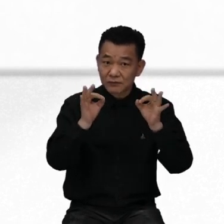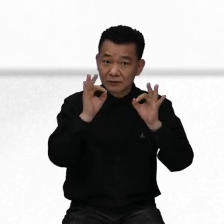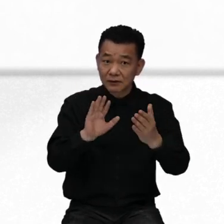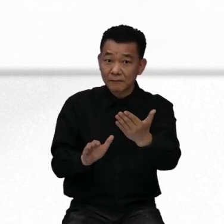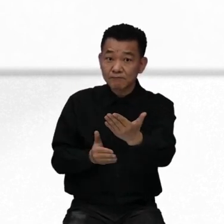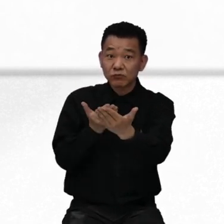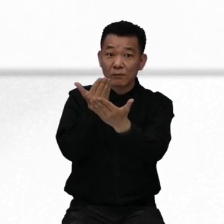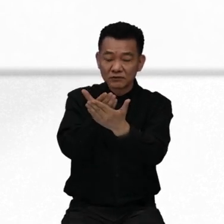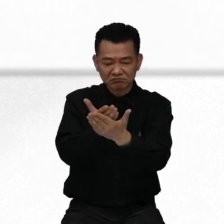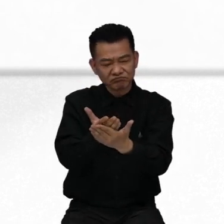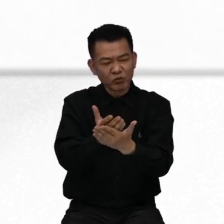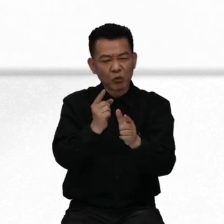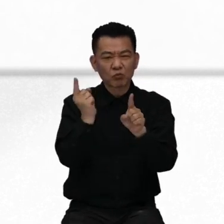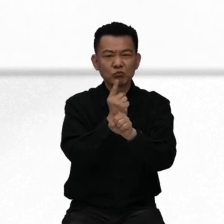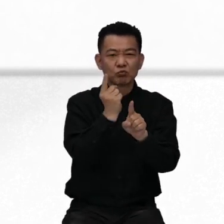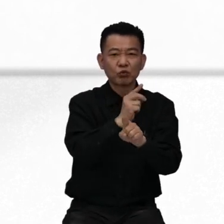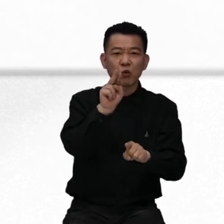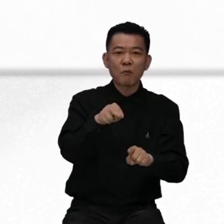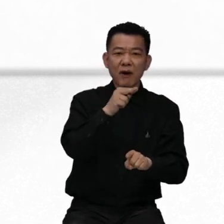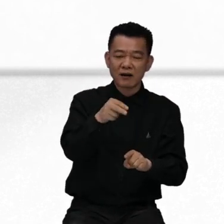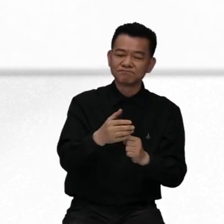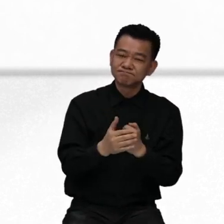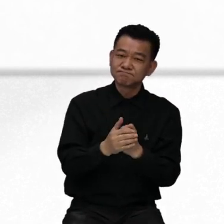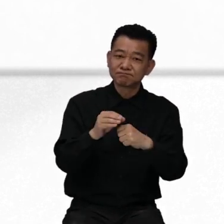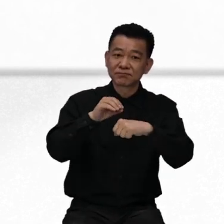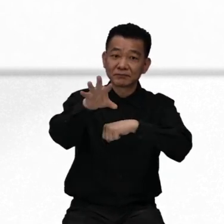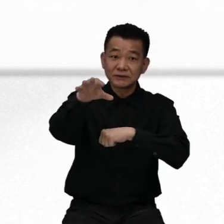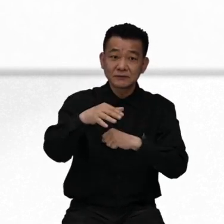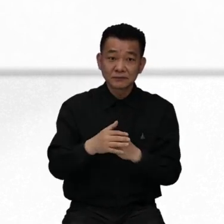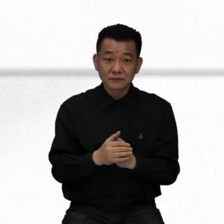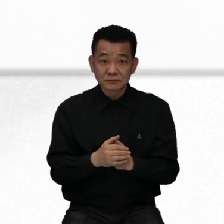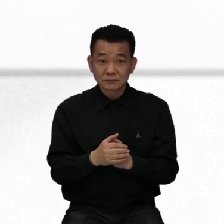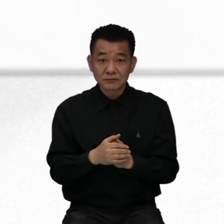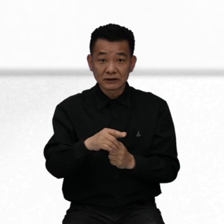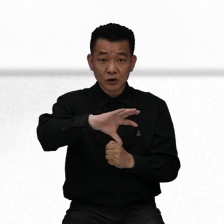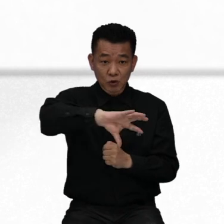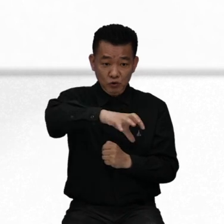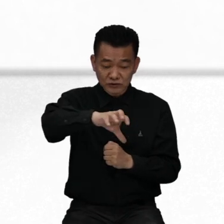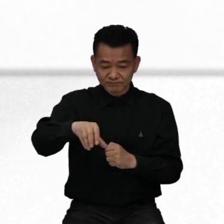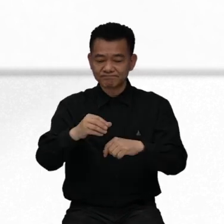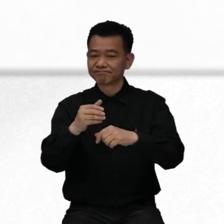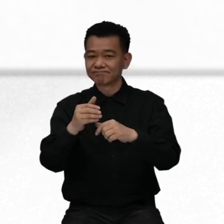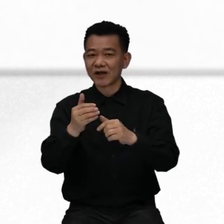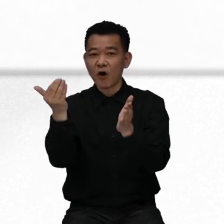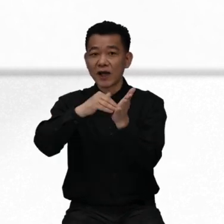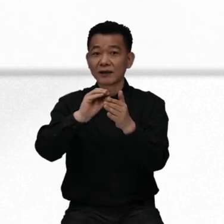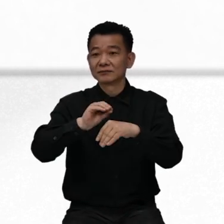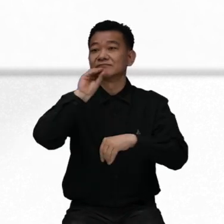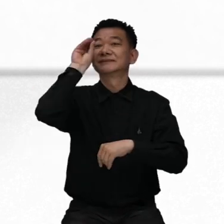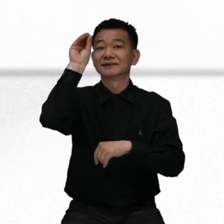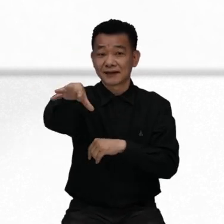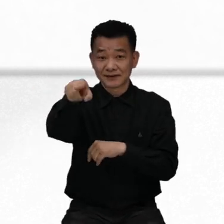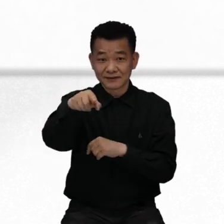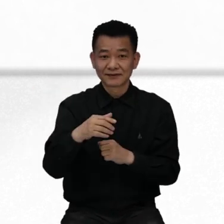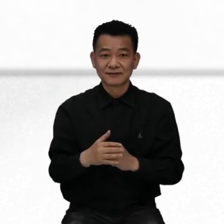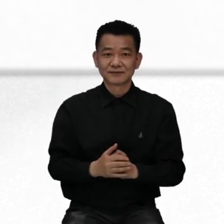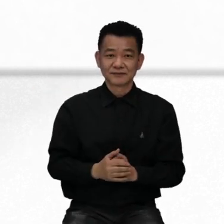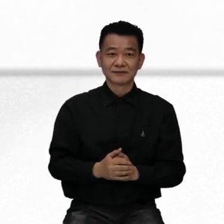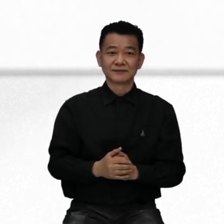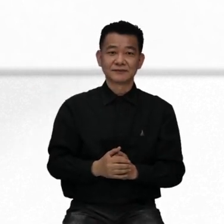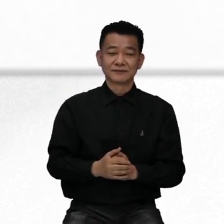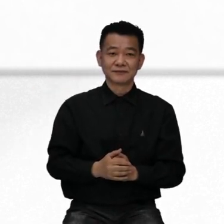and general recommendations on the report as it may consider appropriate, and forward these to the state party